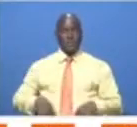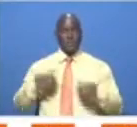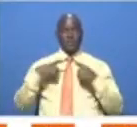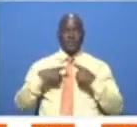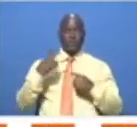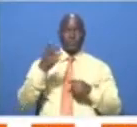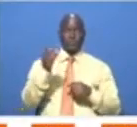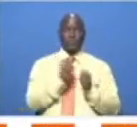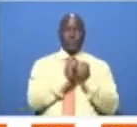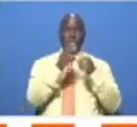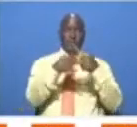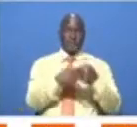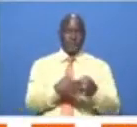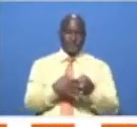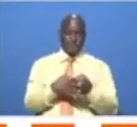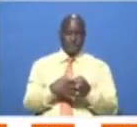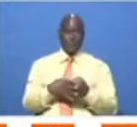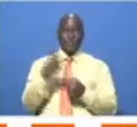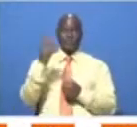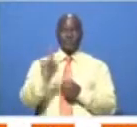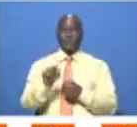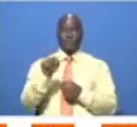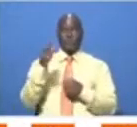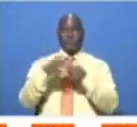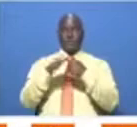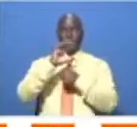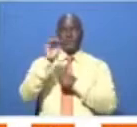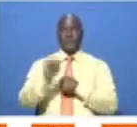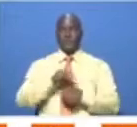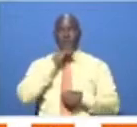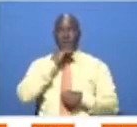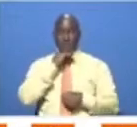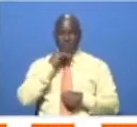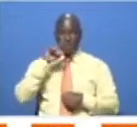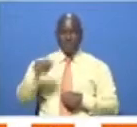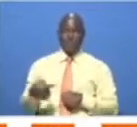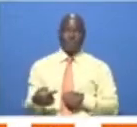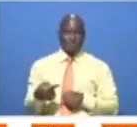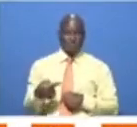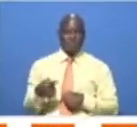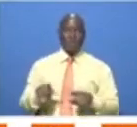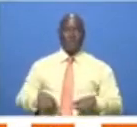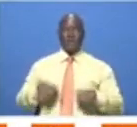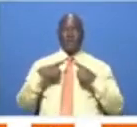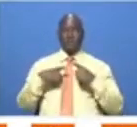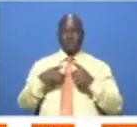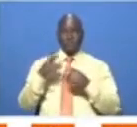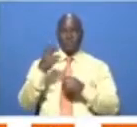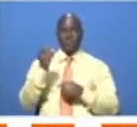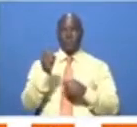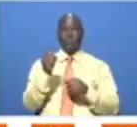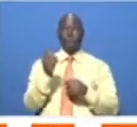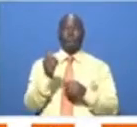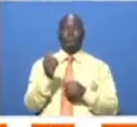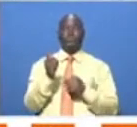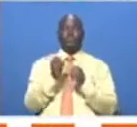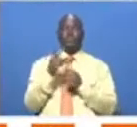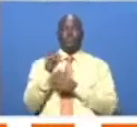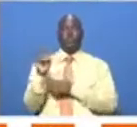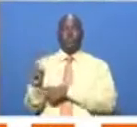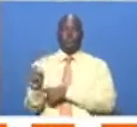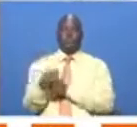in 2019 to 41.9% deaths per 1,000 live births in